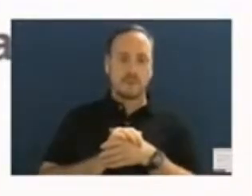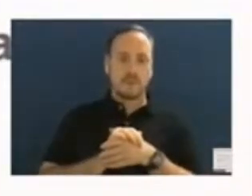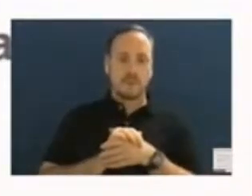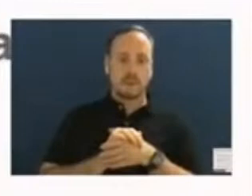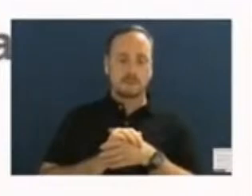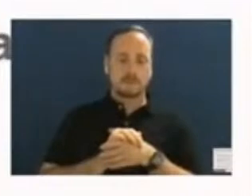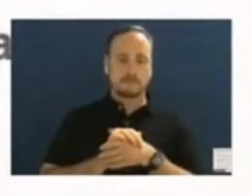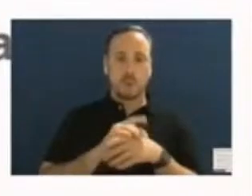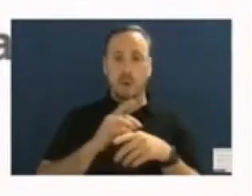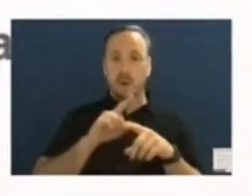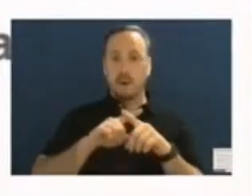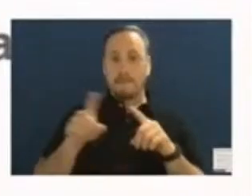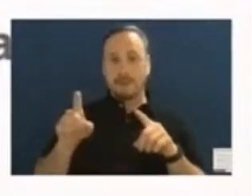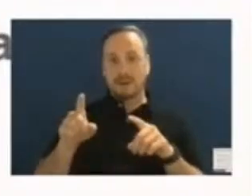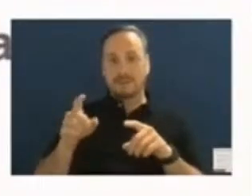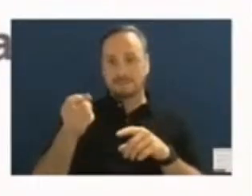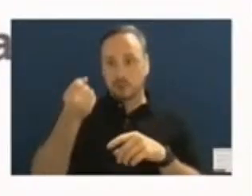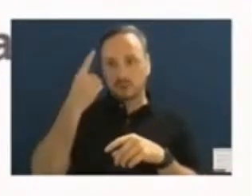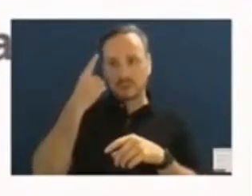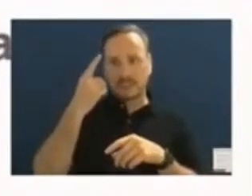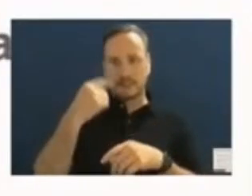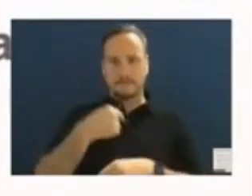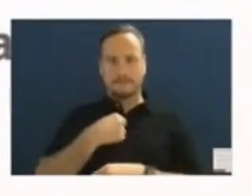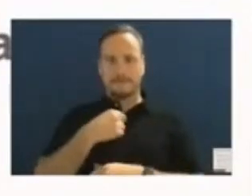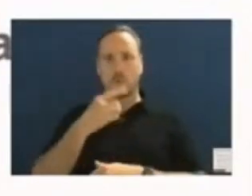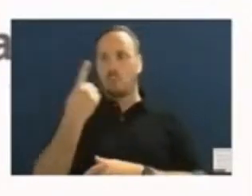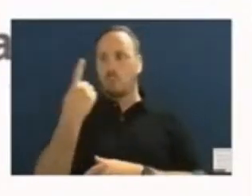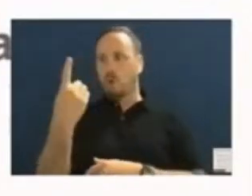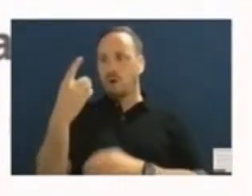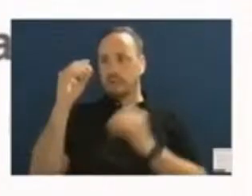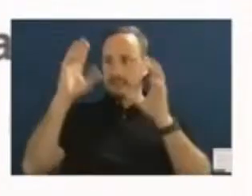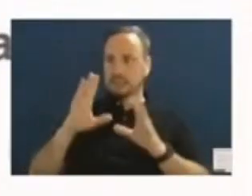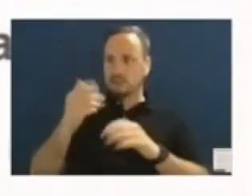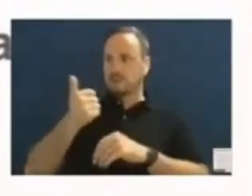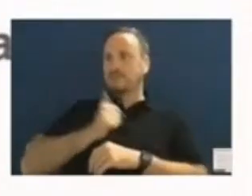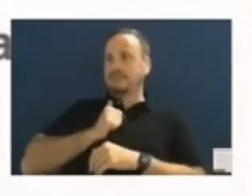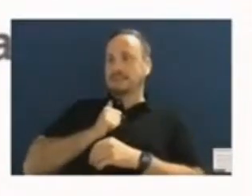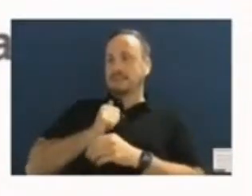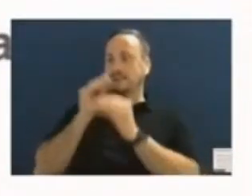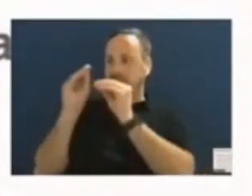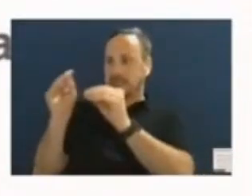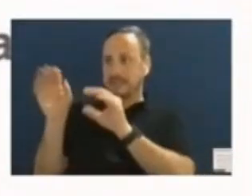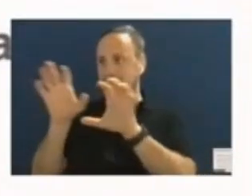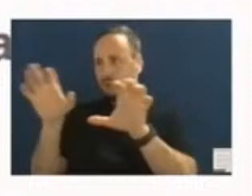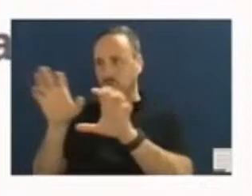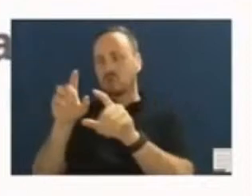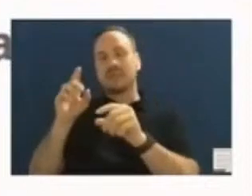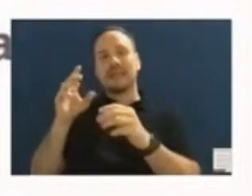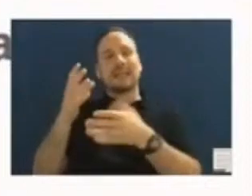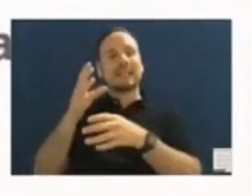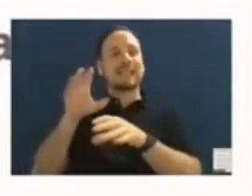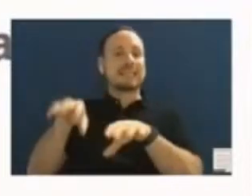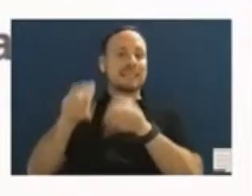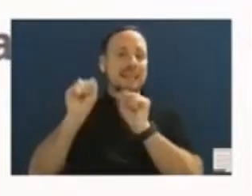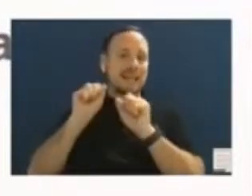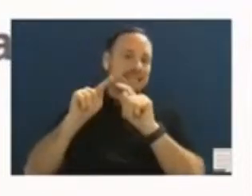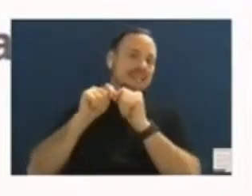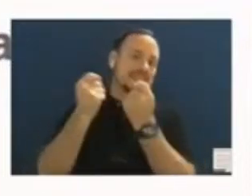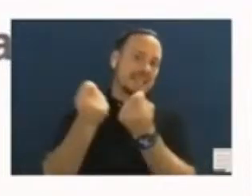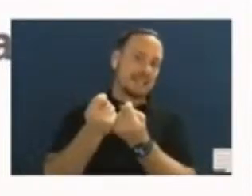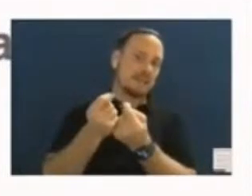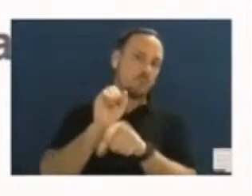needs to be collaborative. It needs to be an opportunity for all of our students during synchronous instruction to access their teacher, to ask questions, but also